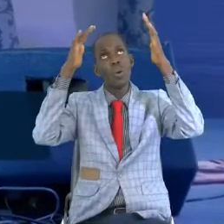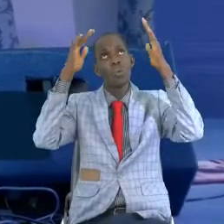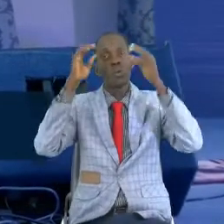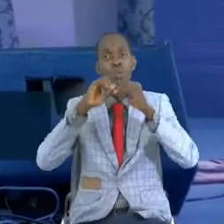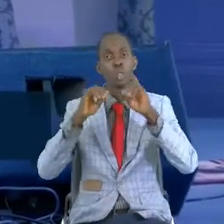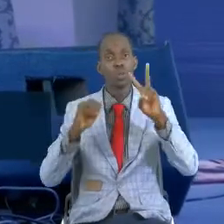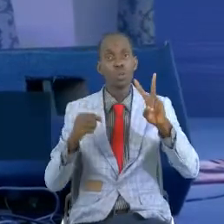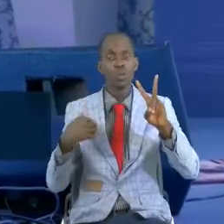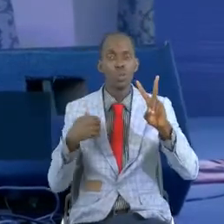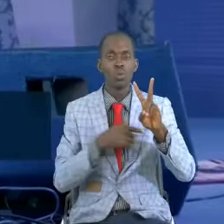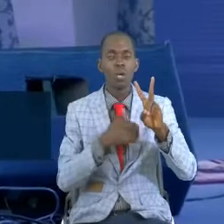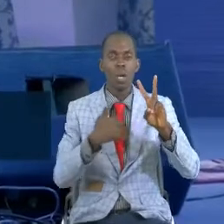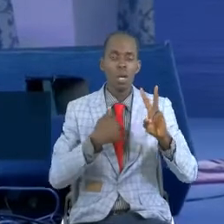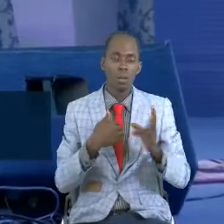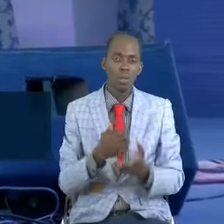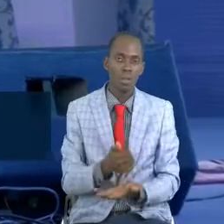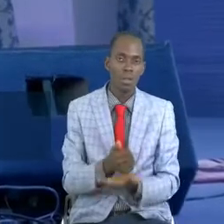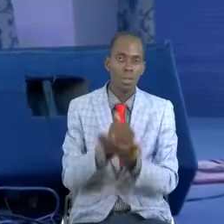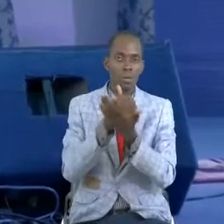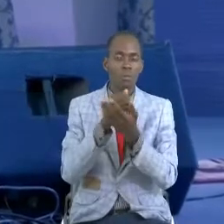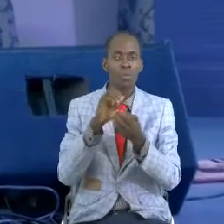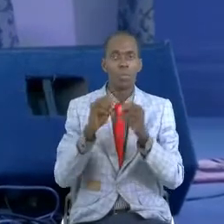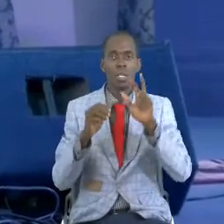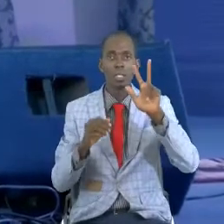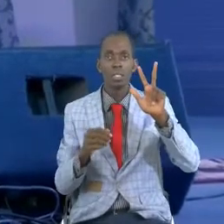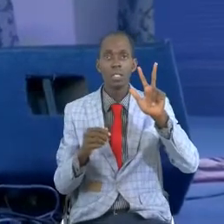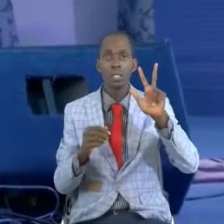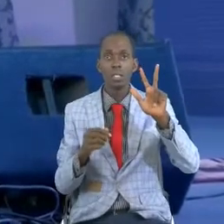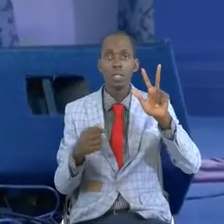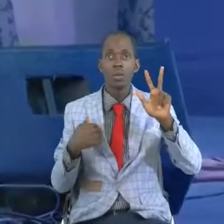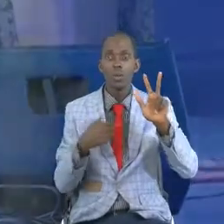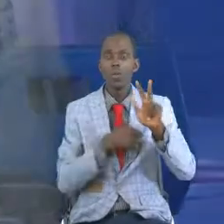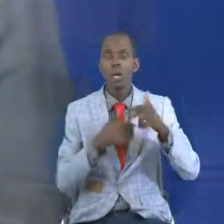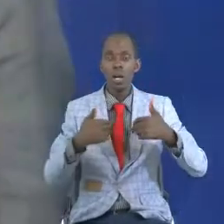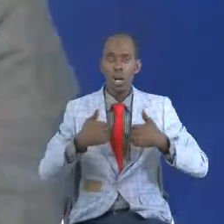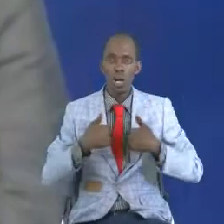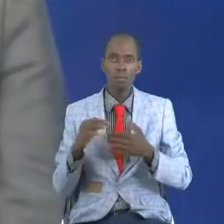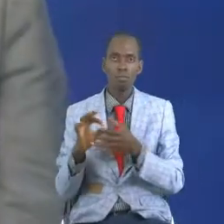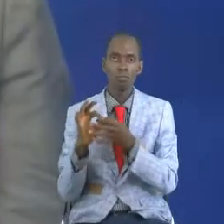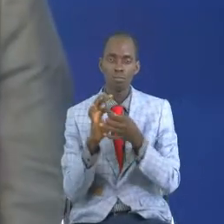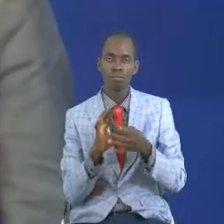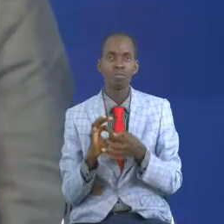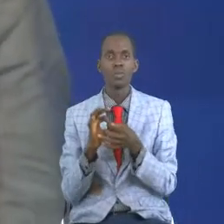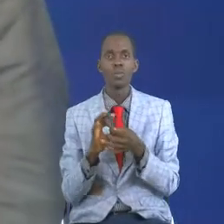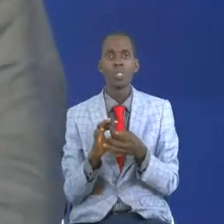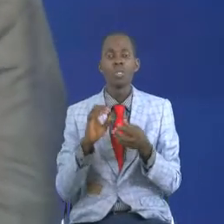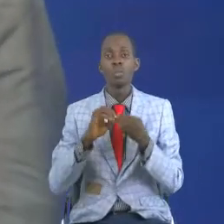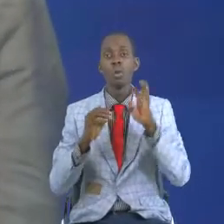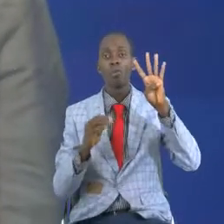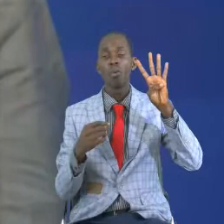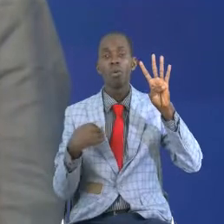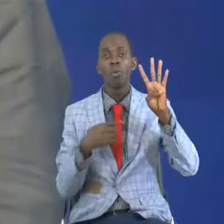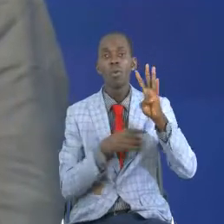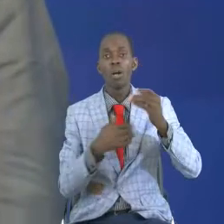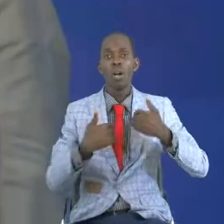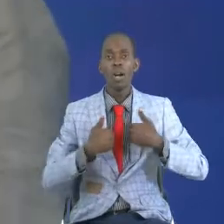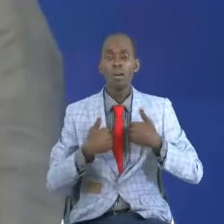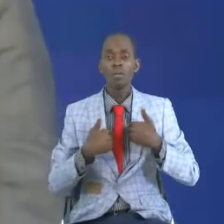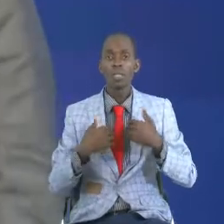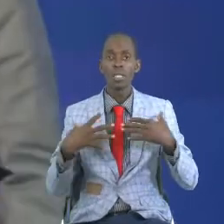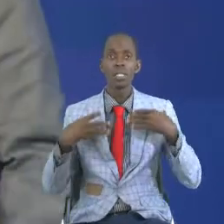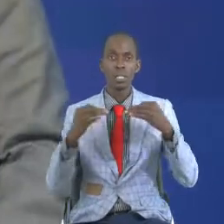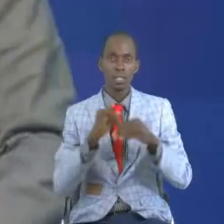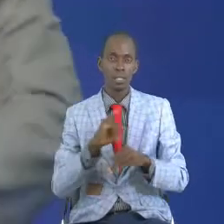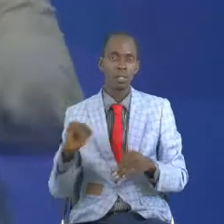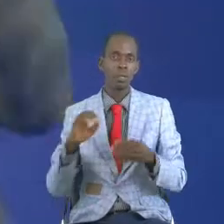help number three we have harmony number four we have healing number